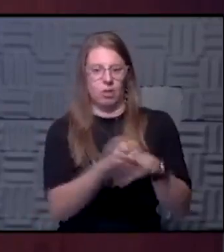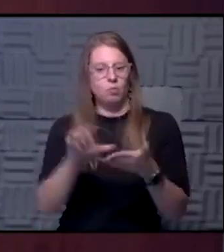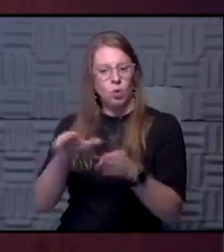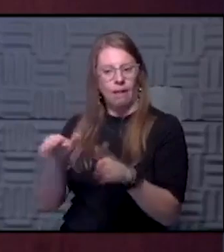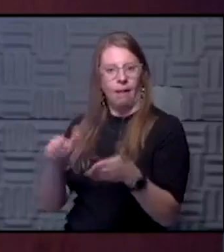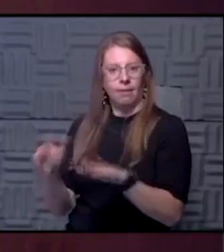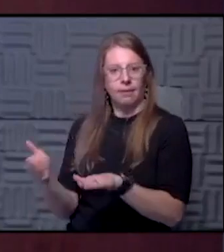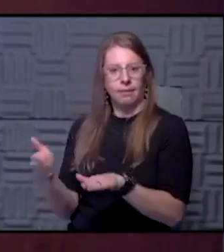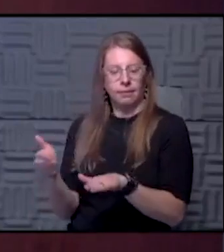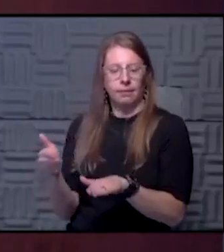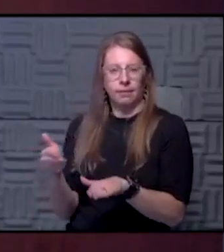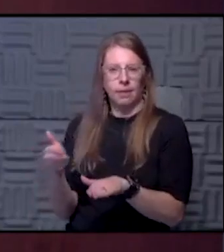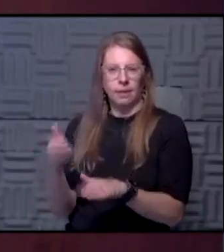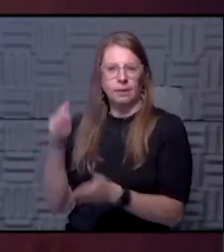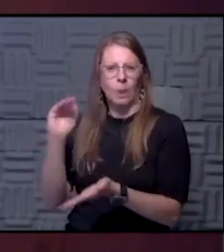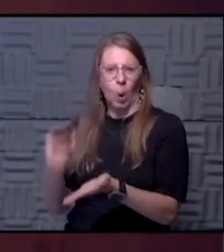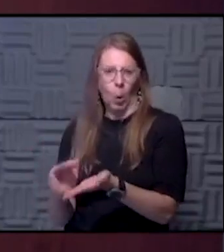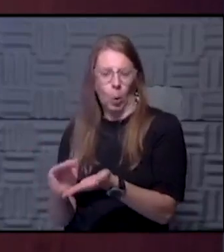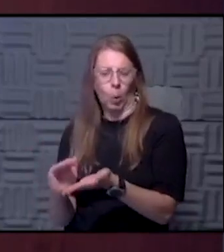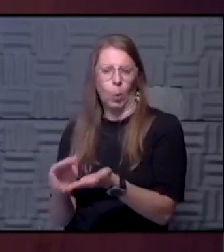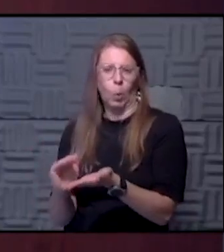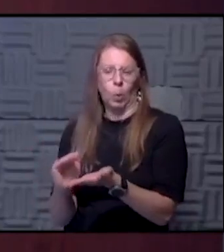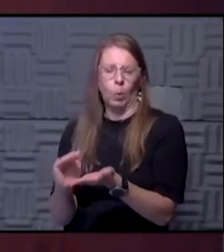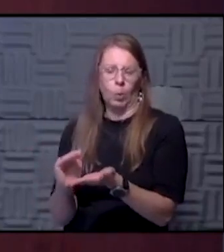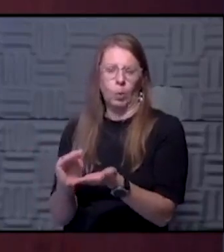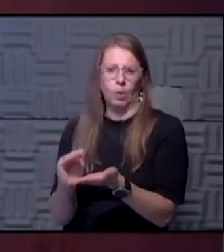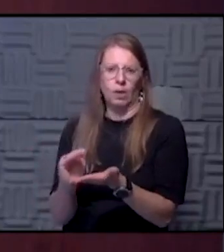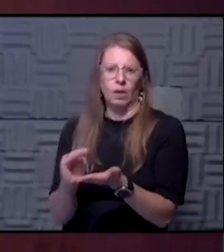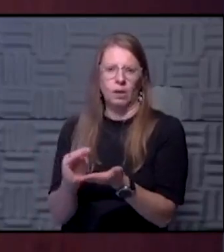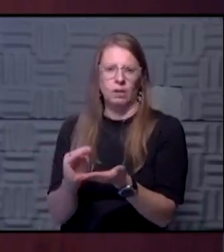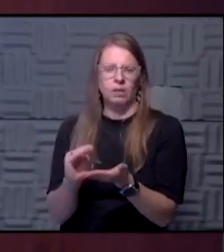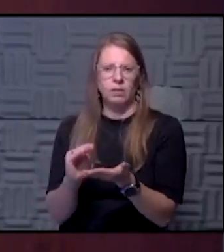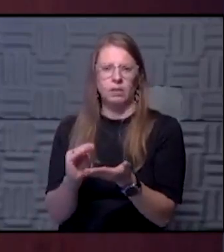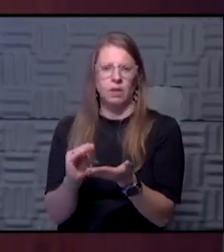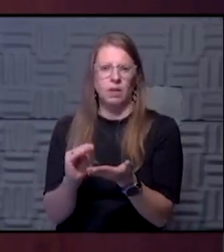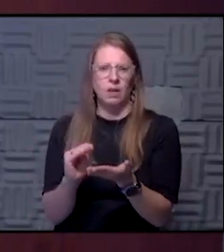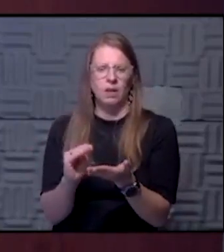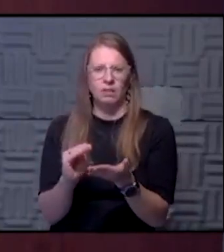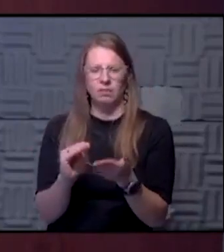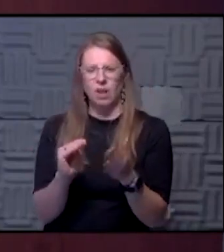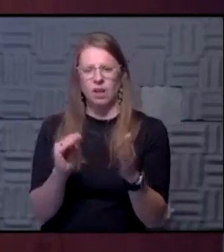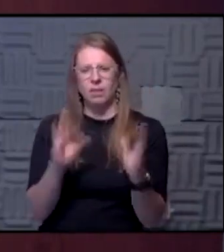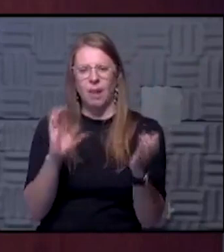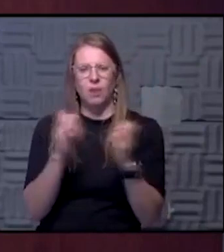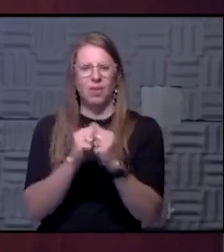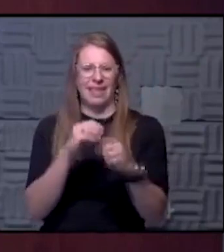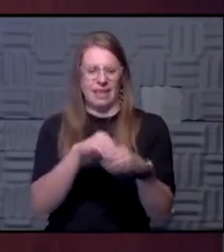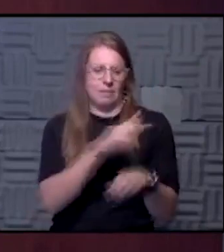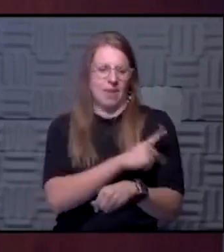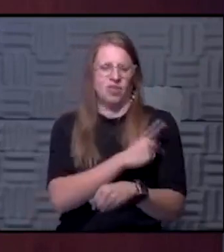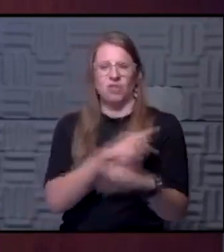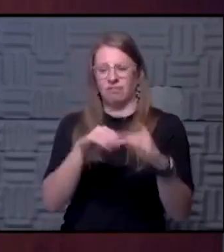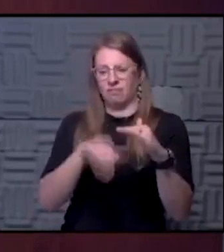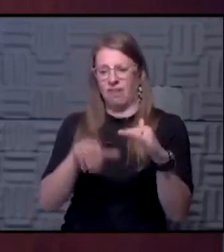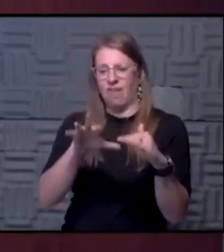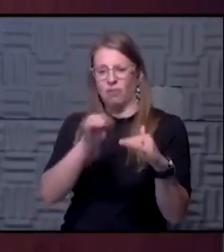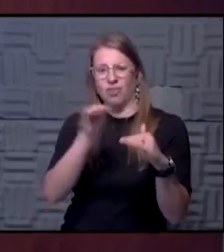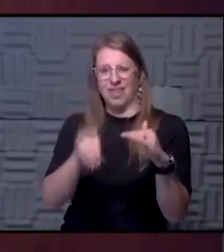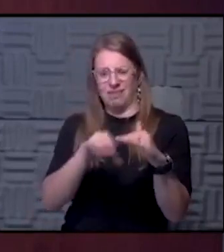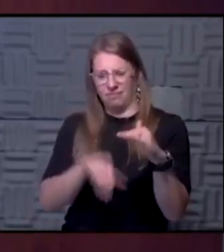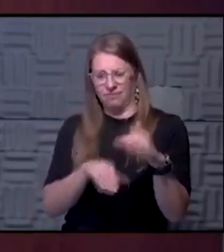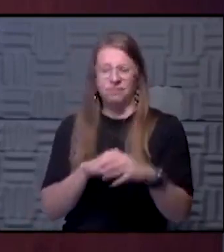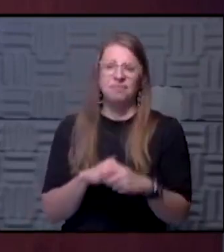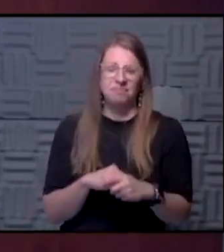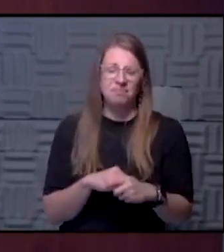mortality is quite low from this. Even amongst our inpatients, it's been 5% or less. So,